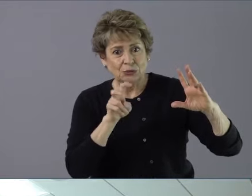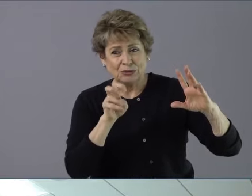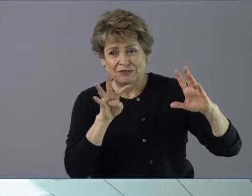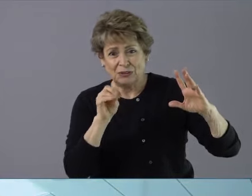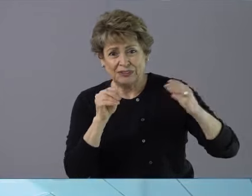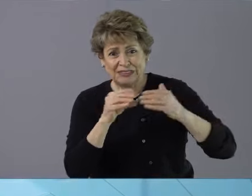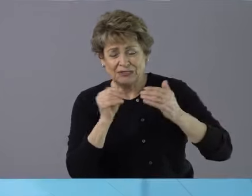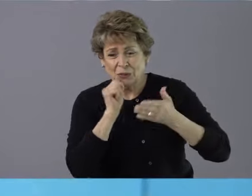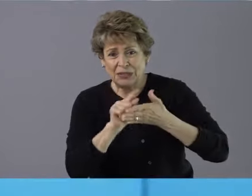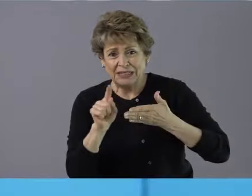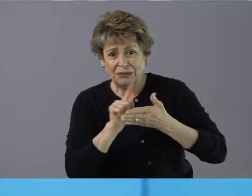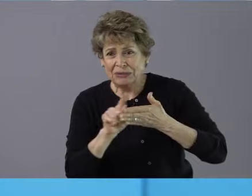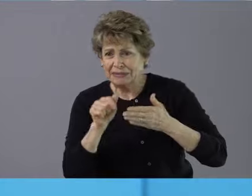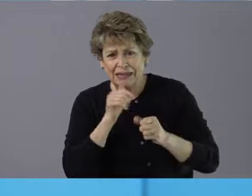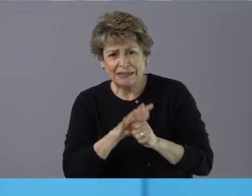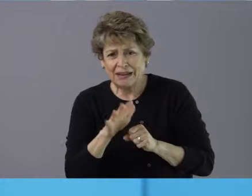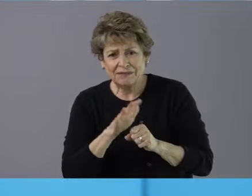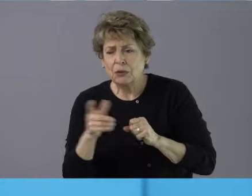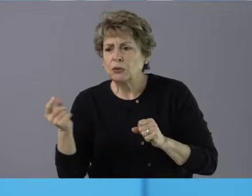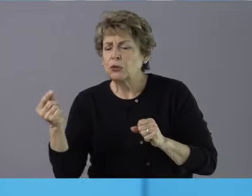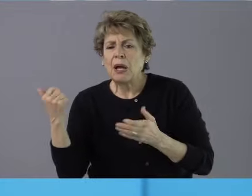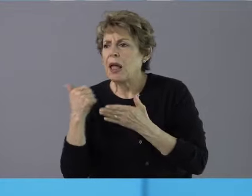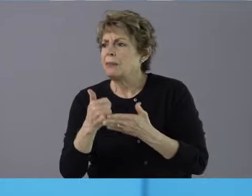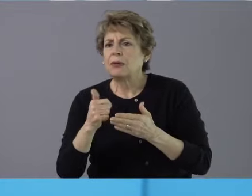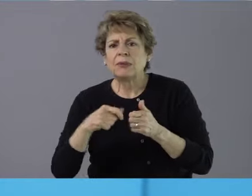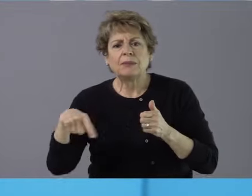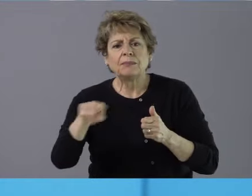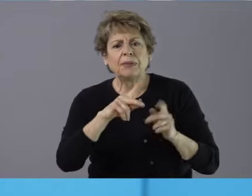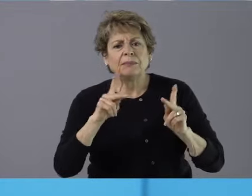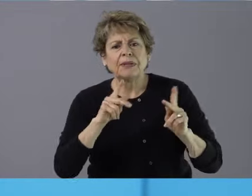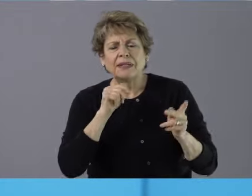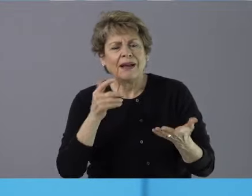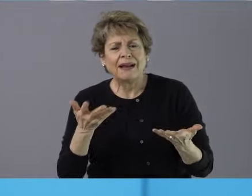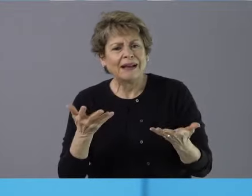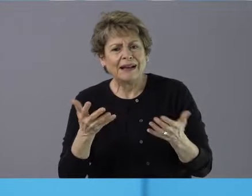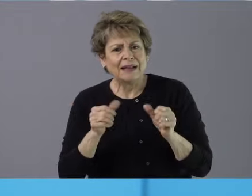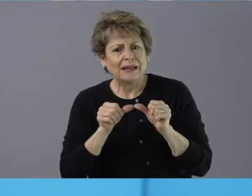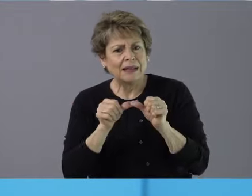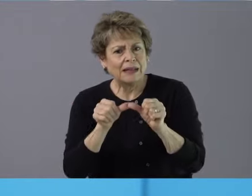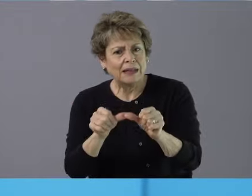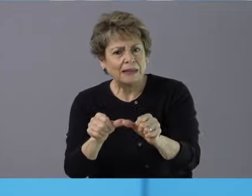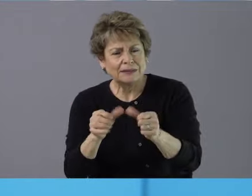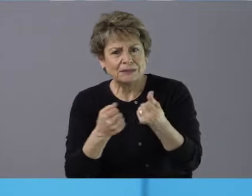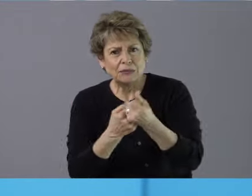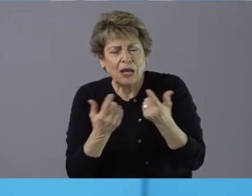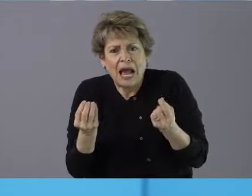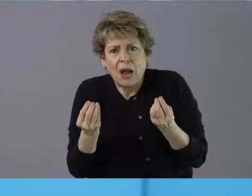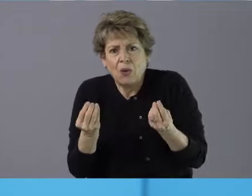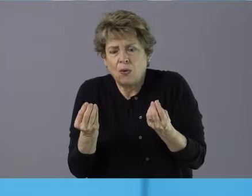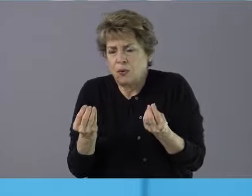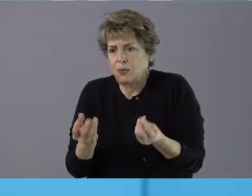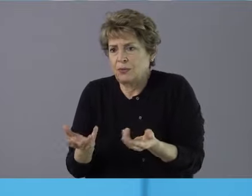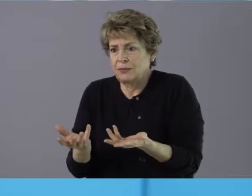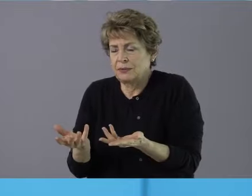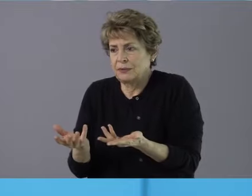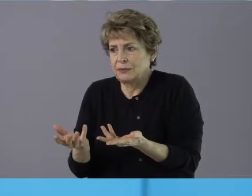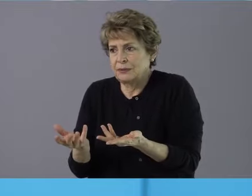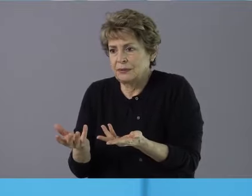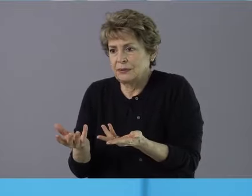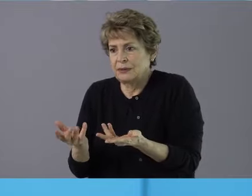Andrew. And to date, through the pandemic, since Congress has been able to act, we've been able